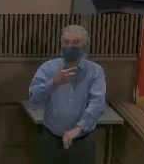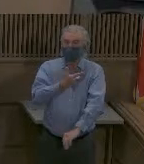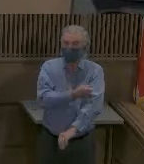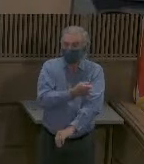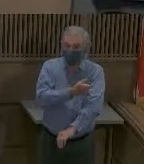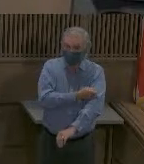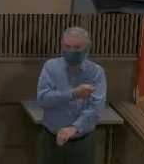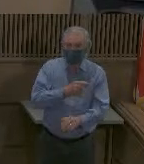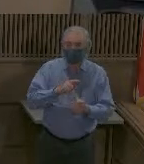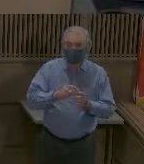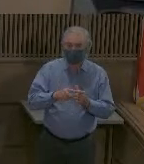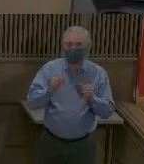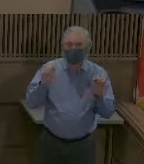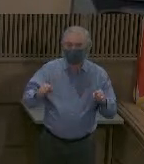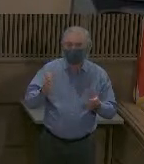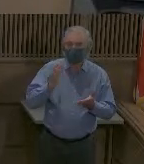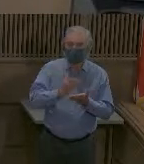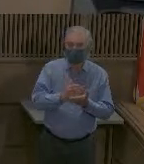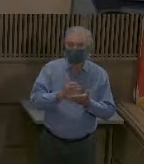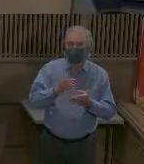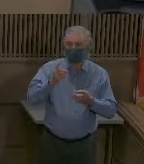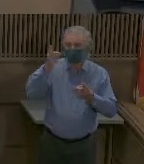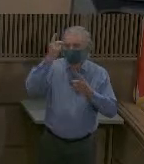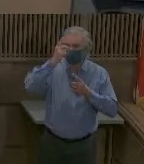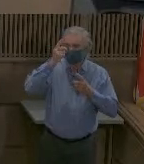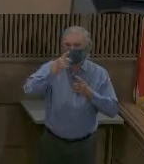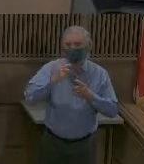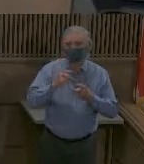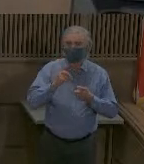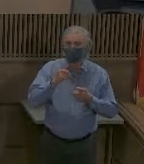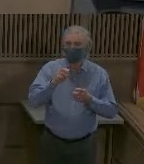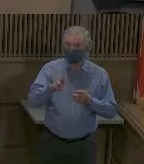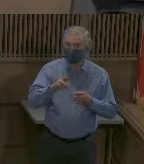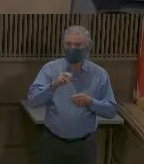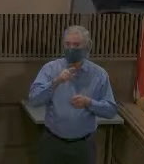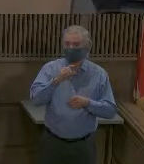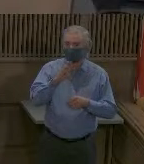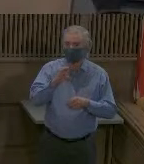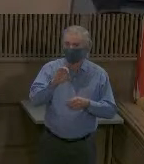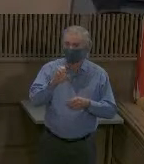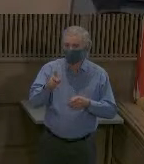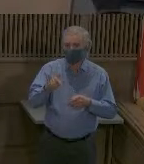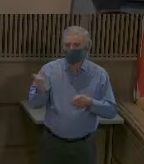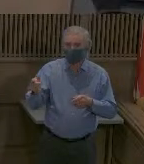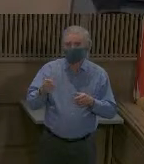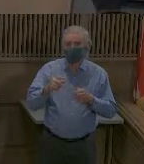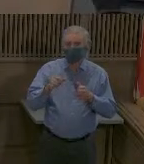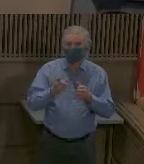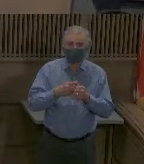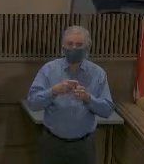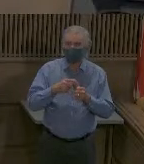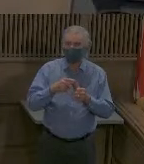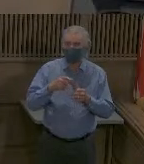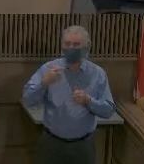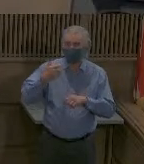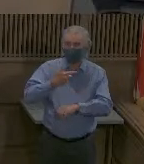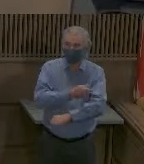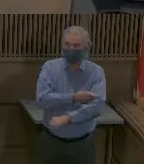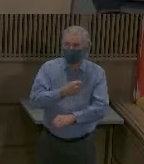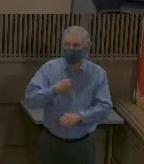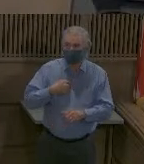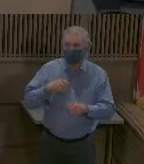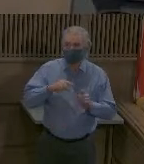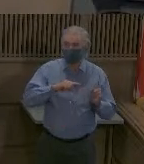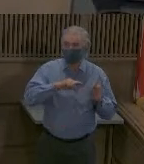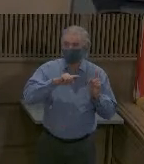encourage everyone to get their vaccination. Dr. Black was the first at Phoebe. Were you not? He's had both. And I was there an hour or two later.